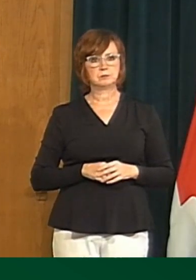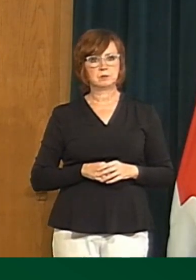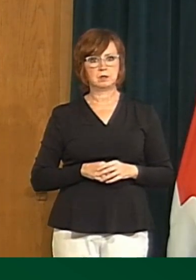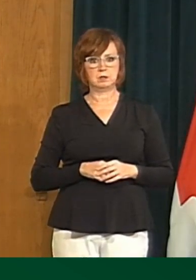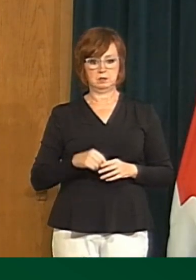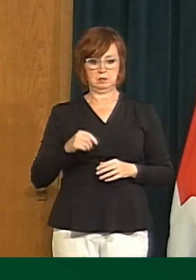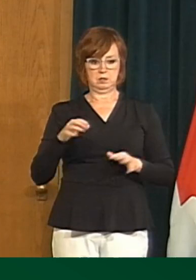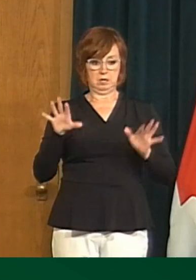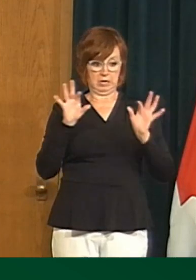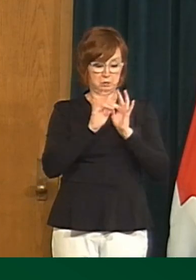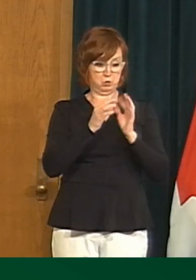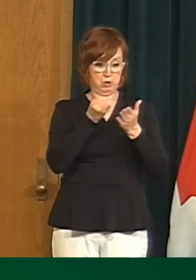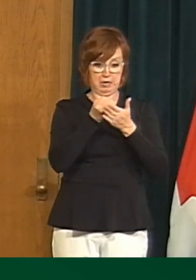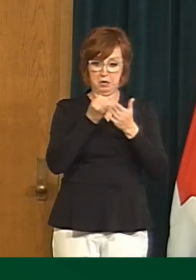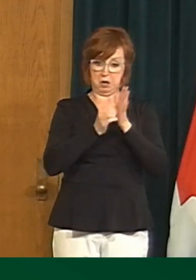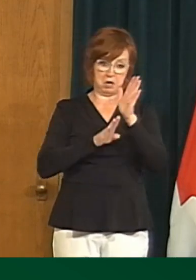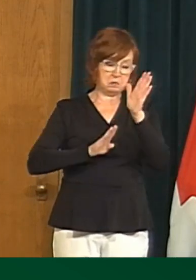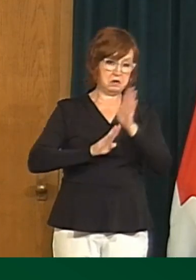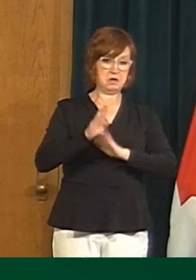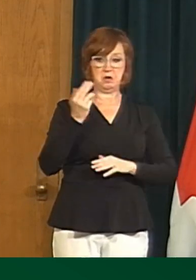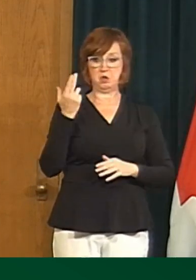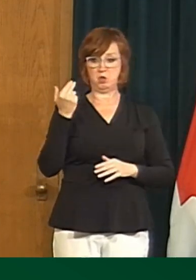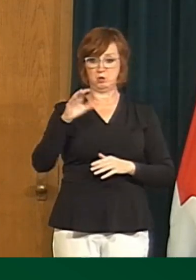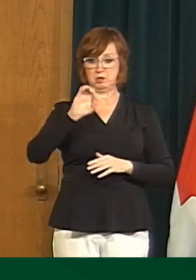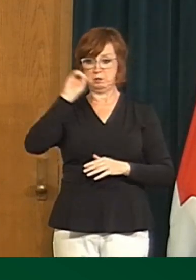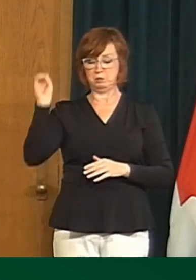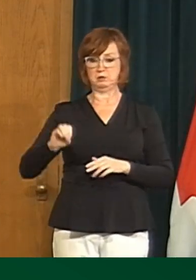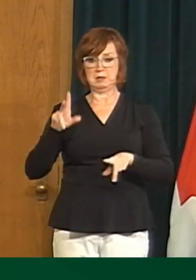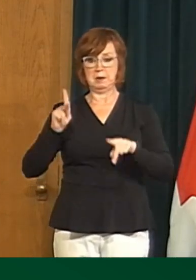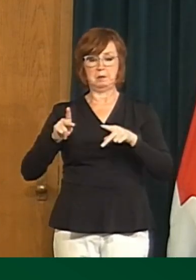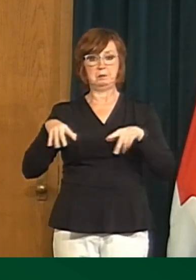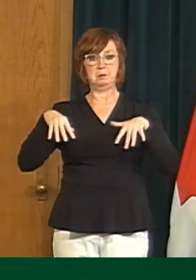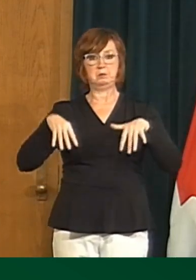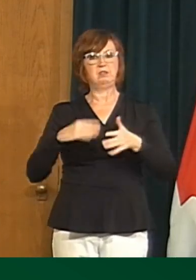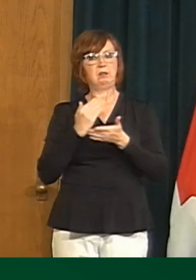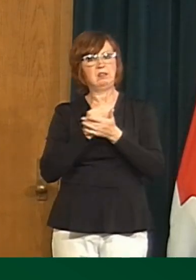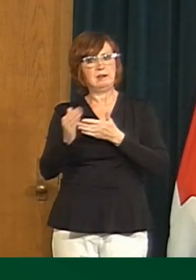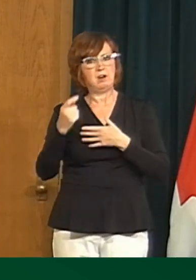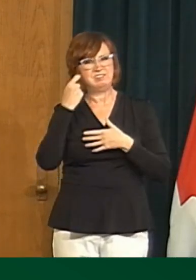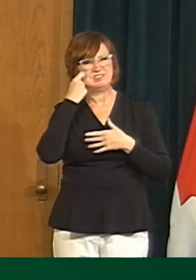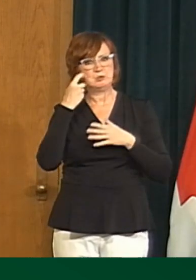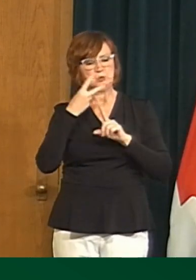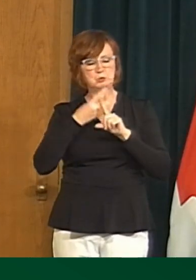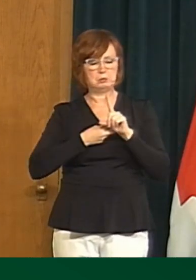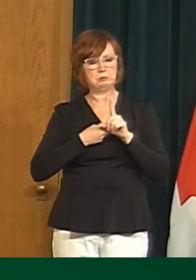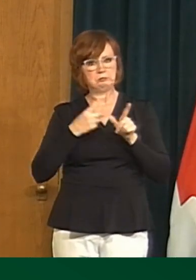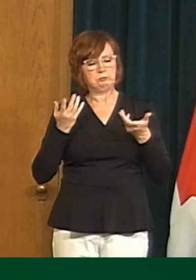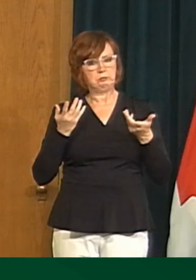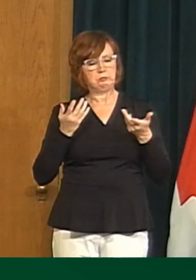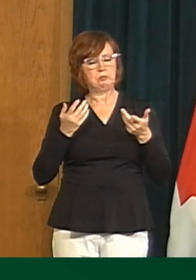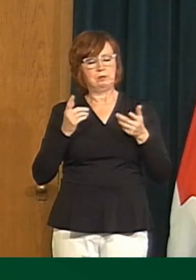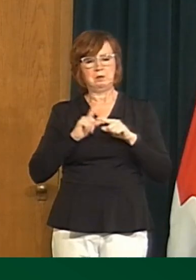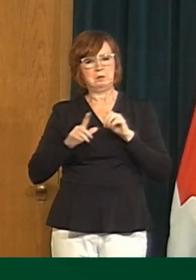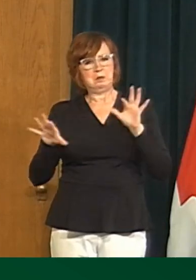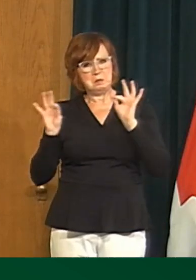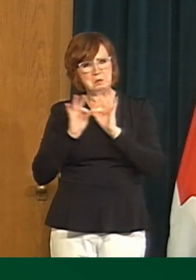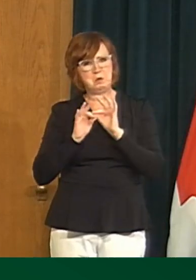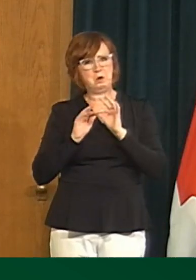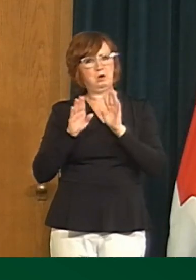13% of our economy that has been on pause over the course of the last 2 months. Reopening Saskatchewan also